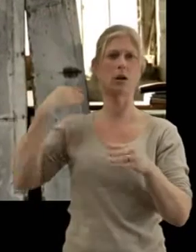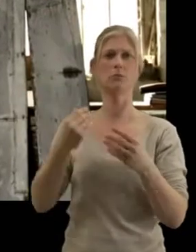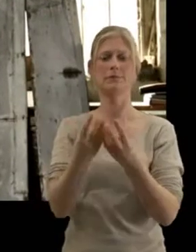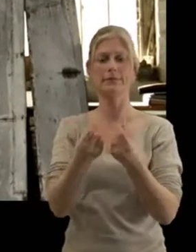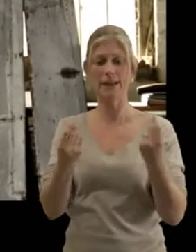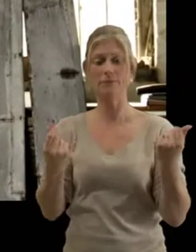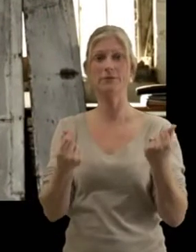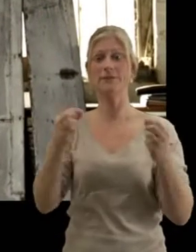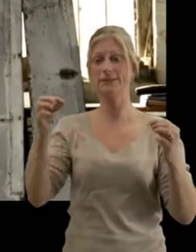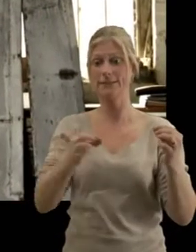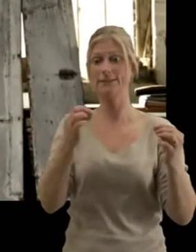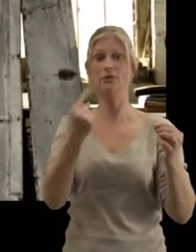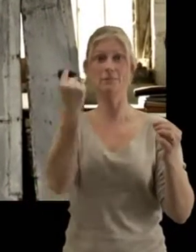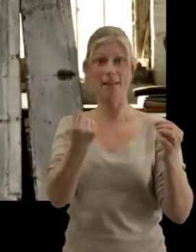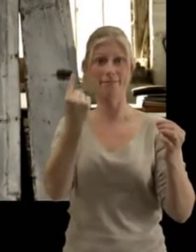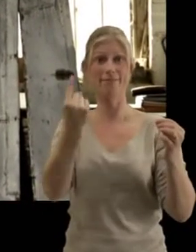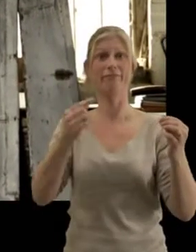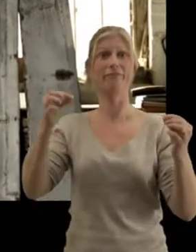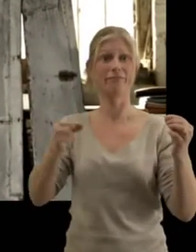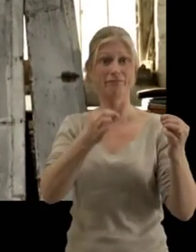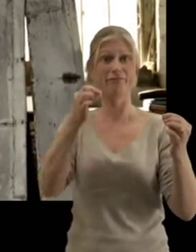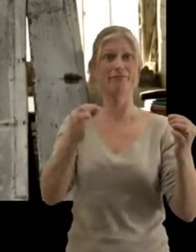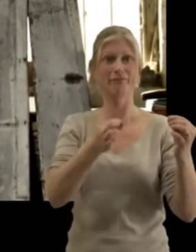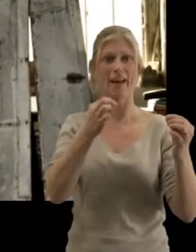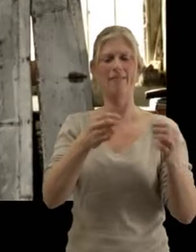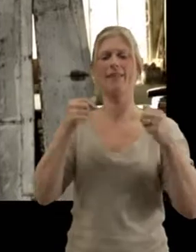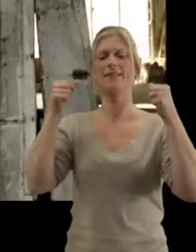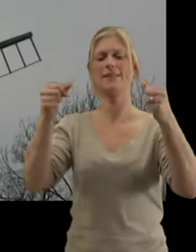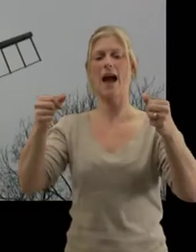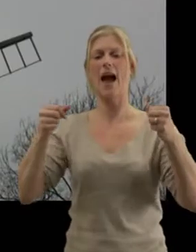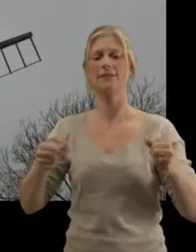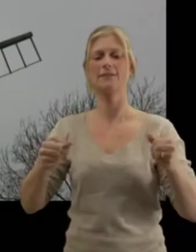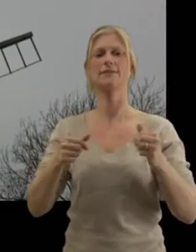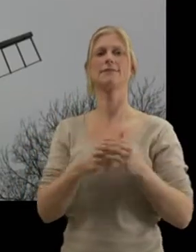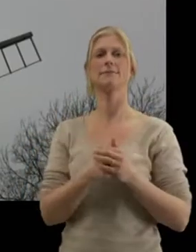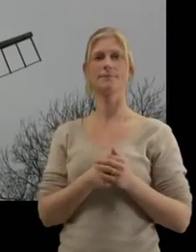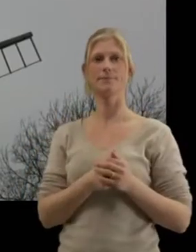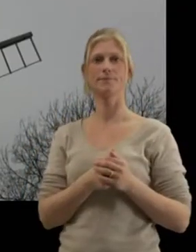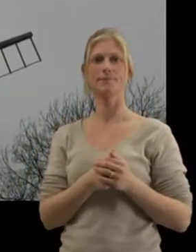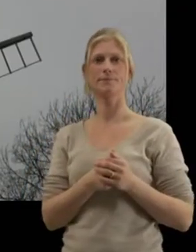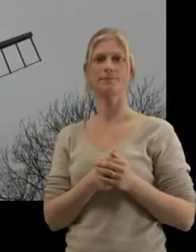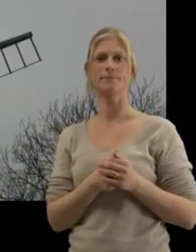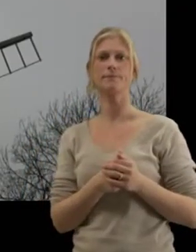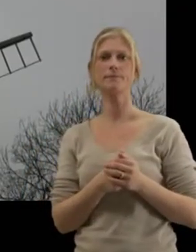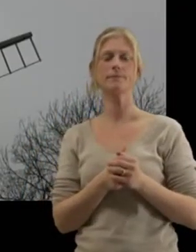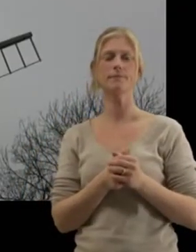hand stitched on and tacked on the back.